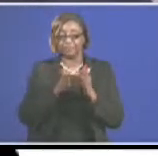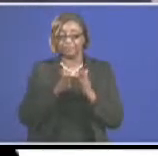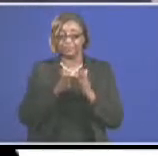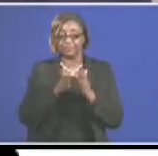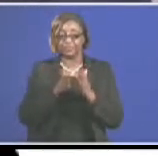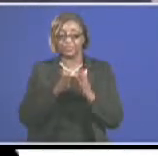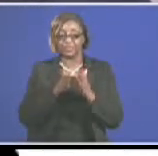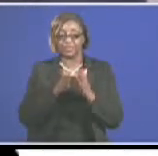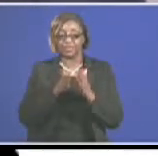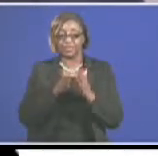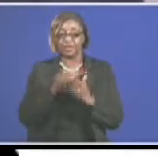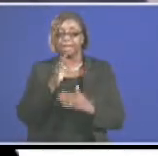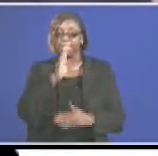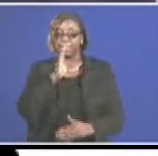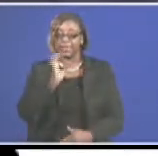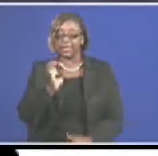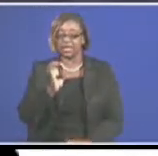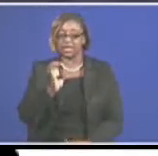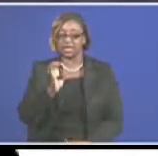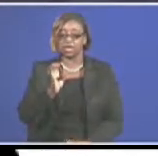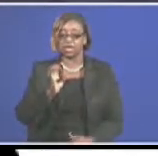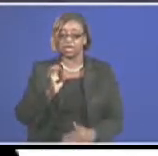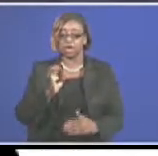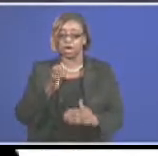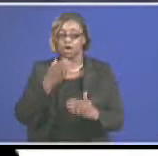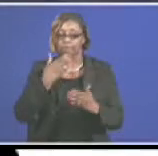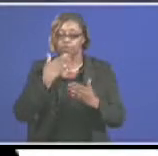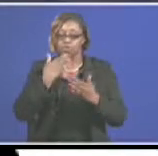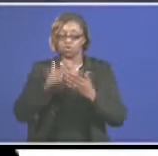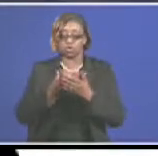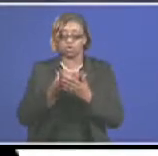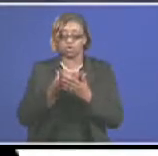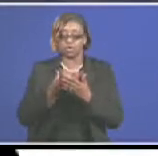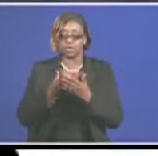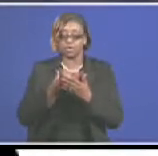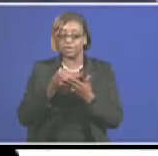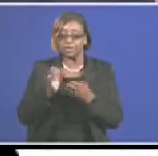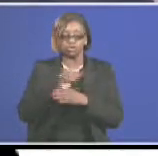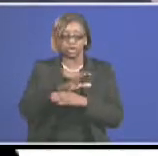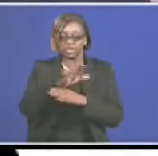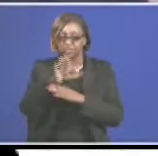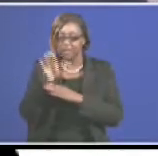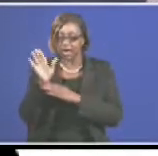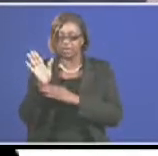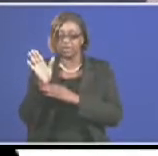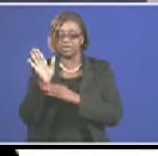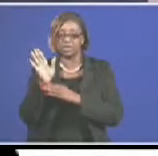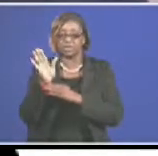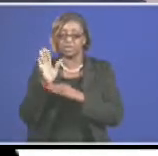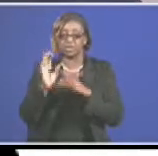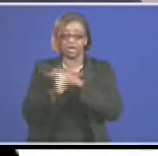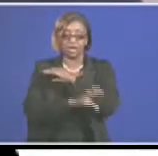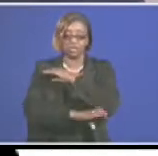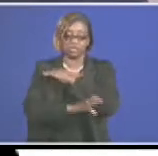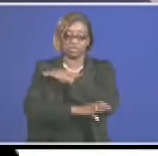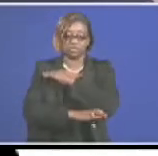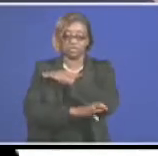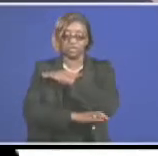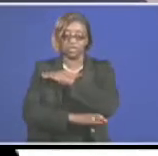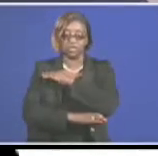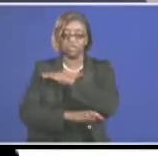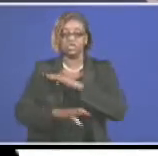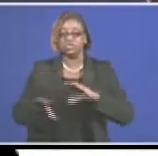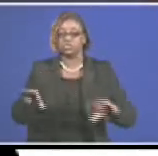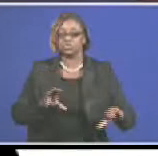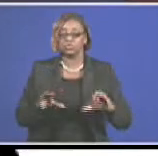and again, just being very communicative, transparent with the Bahamian people, and ensuring that we, do the best